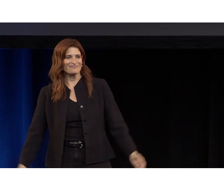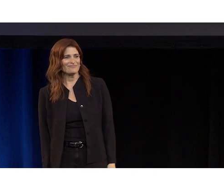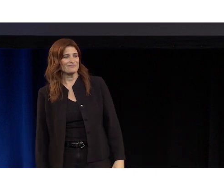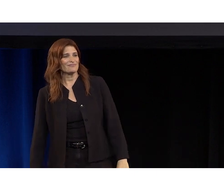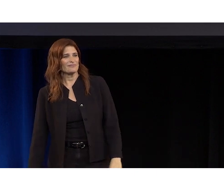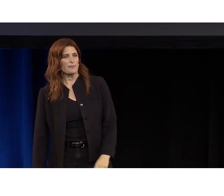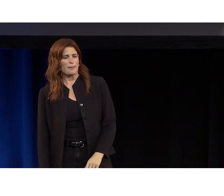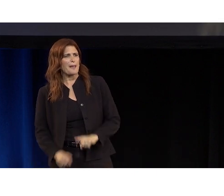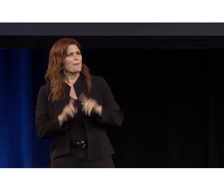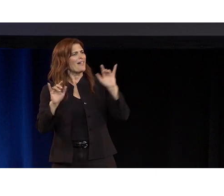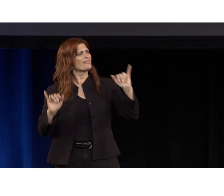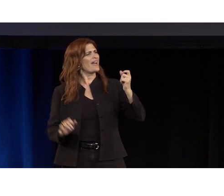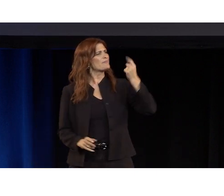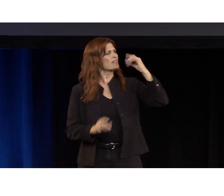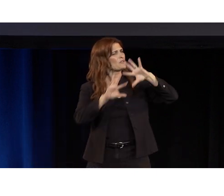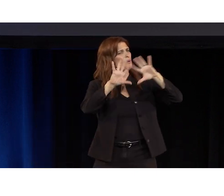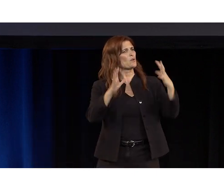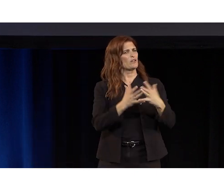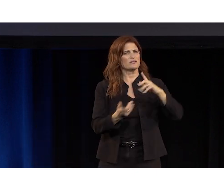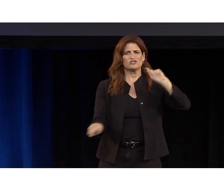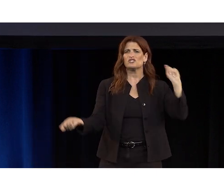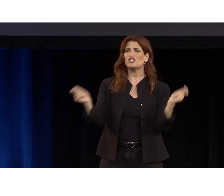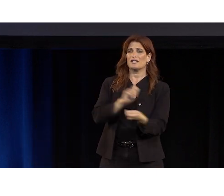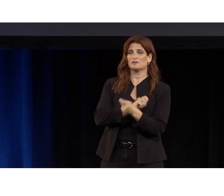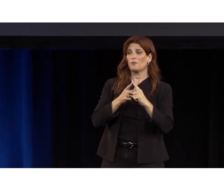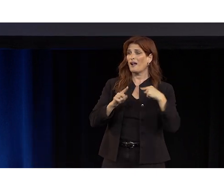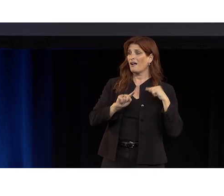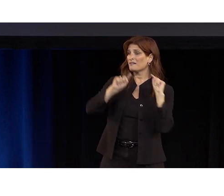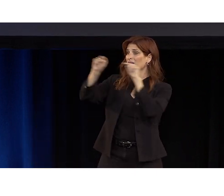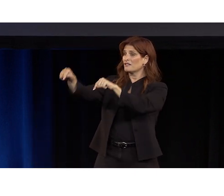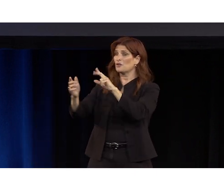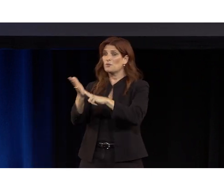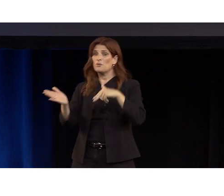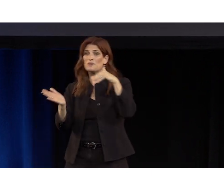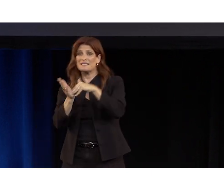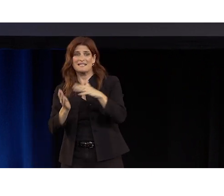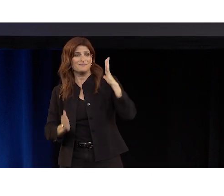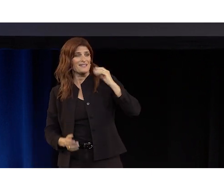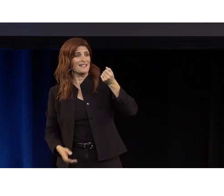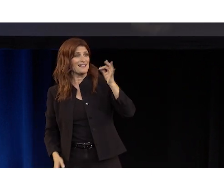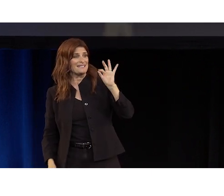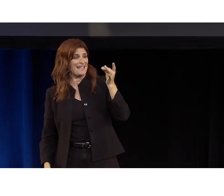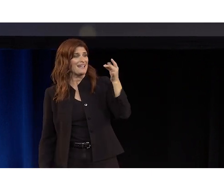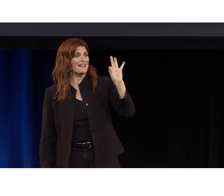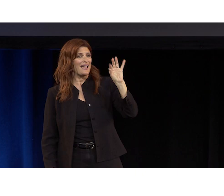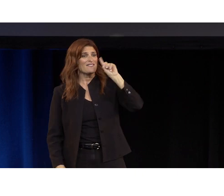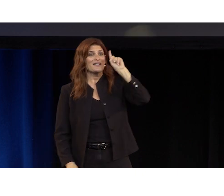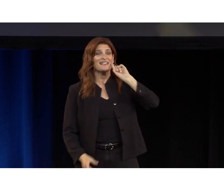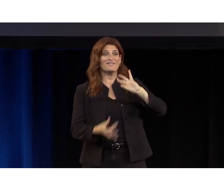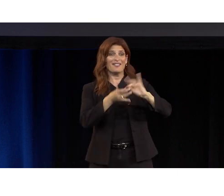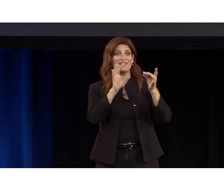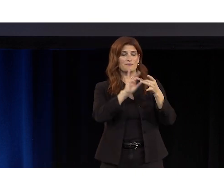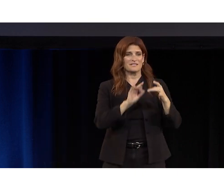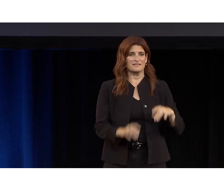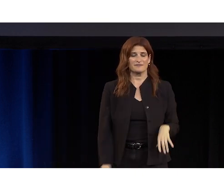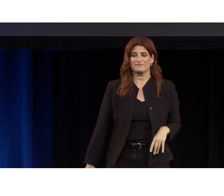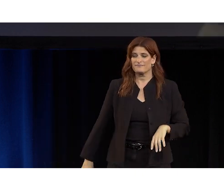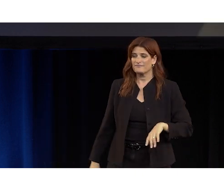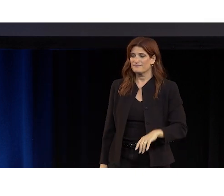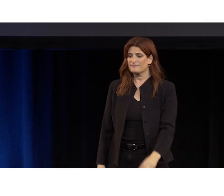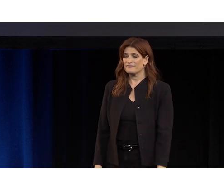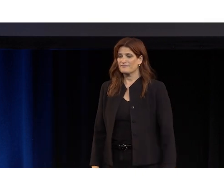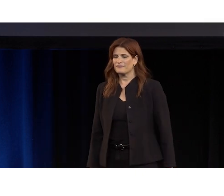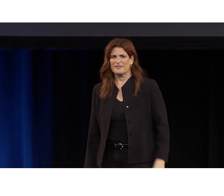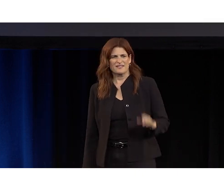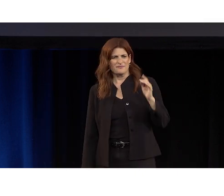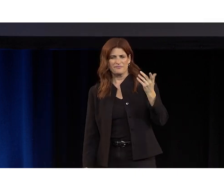hearing and deaf communities. But my perspective changed forever when I traveled to New Zealand for the 1989